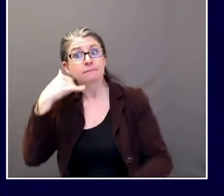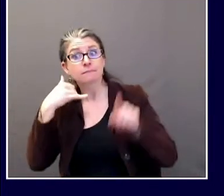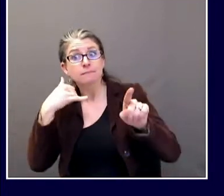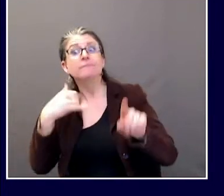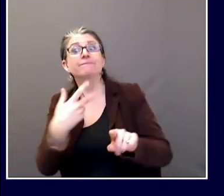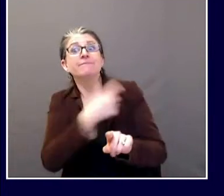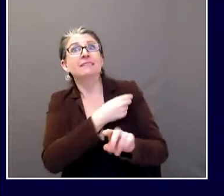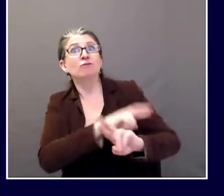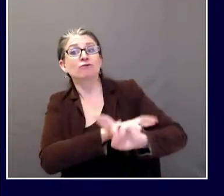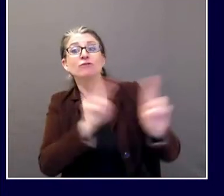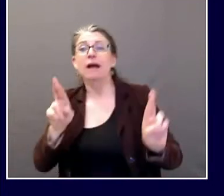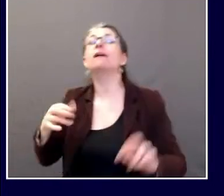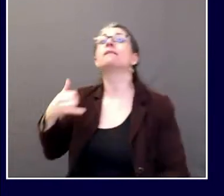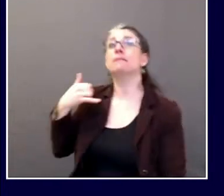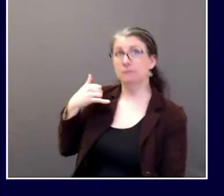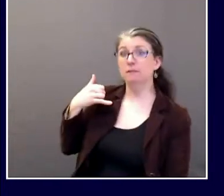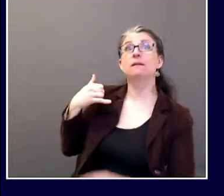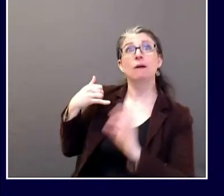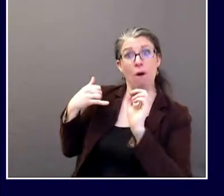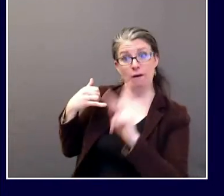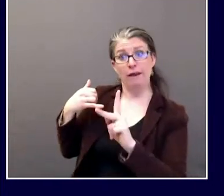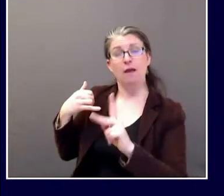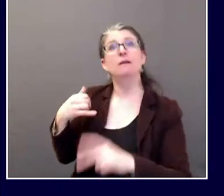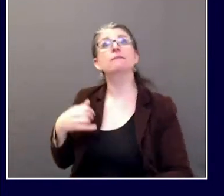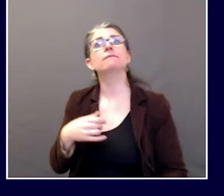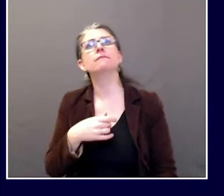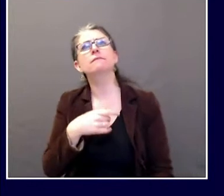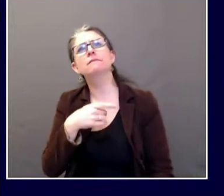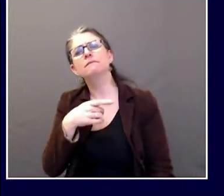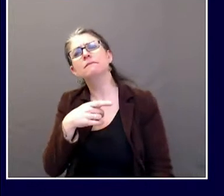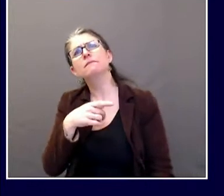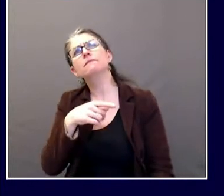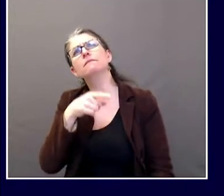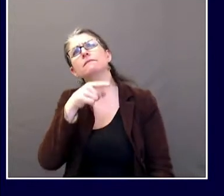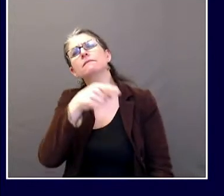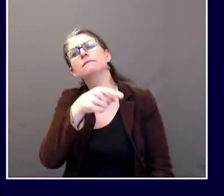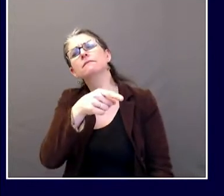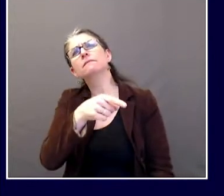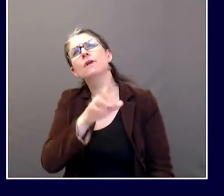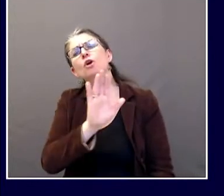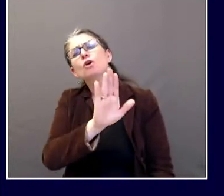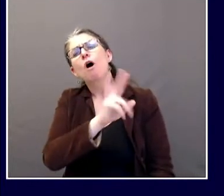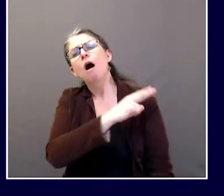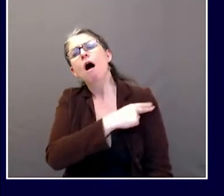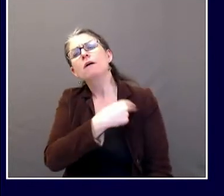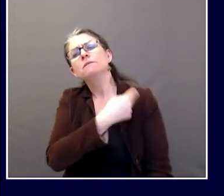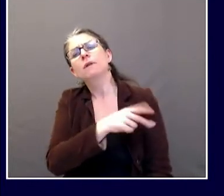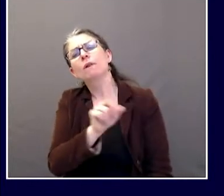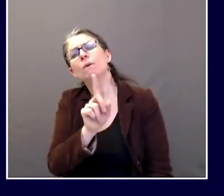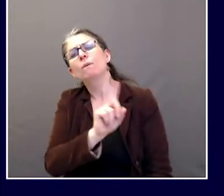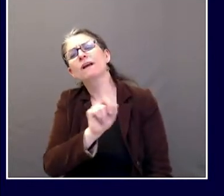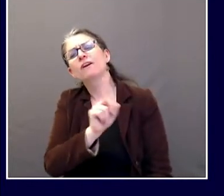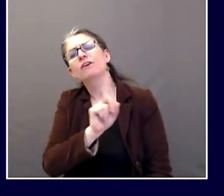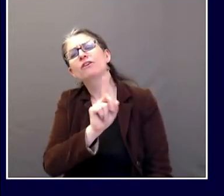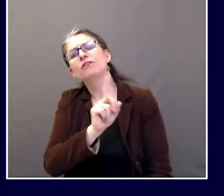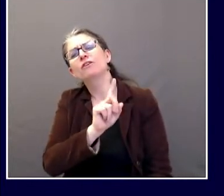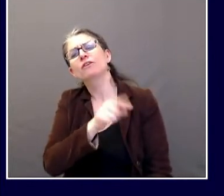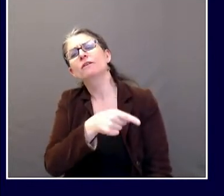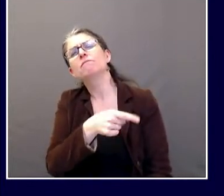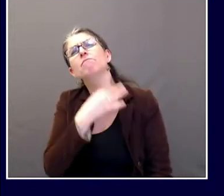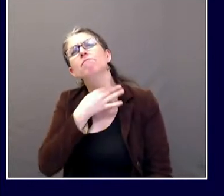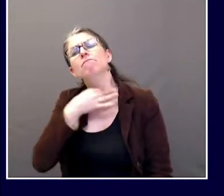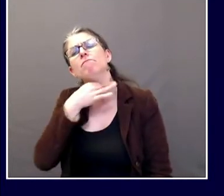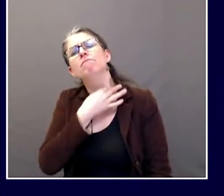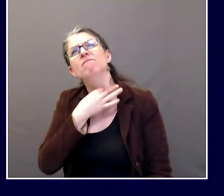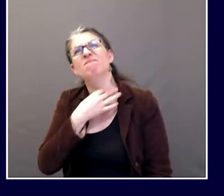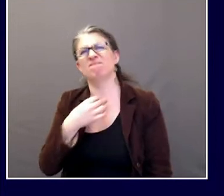from? Because if it doesn't sound right to you, then hang up and call the clinic back. If it's your doctor's office, but they won't tell you who your doctor's